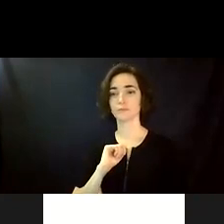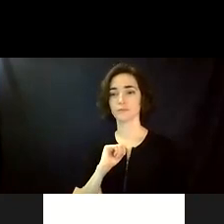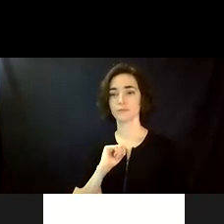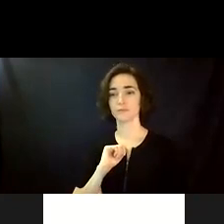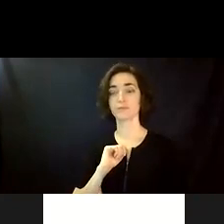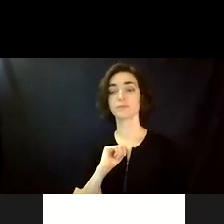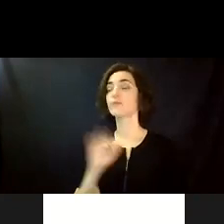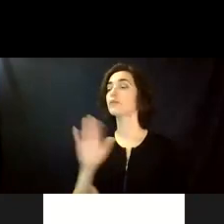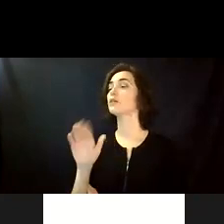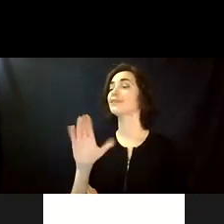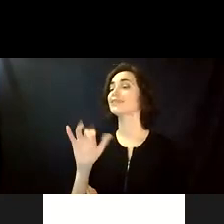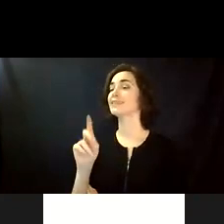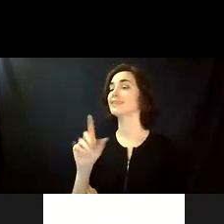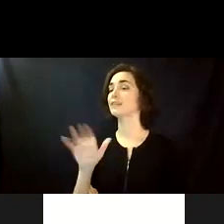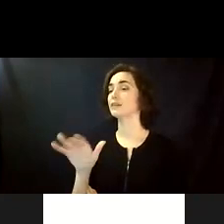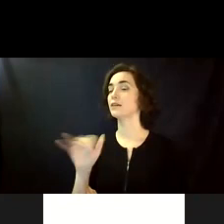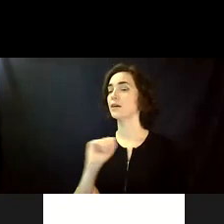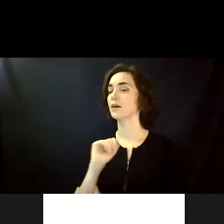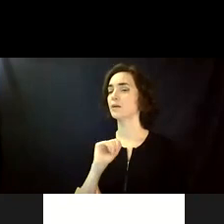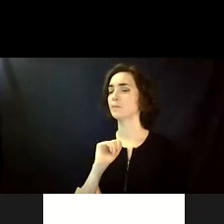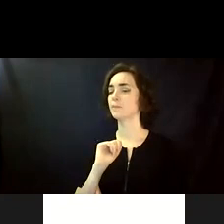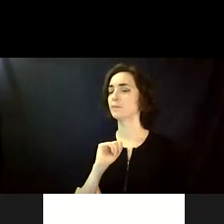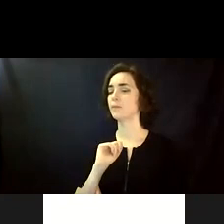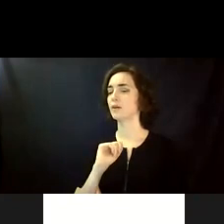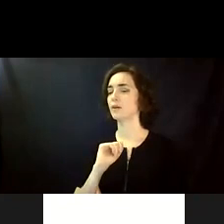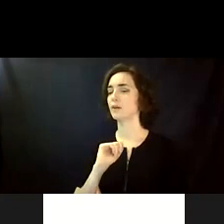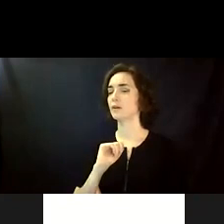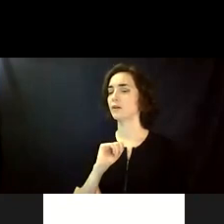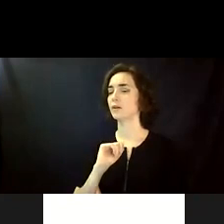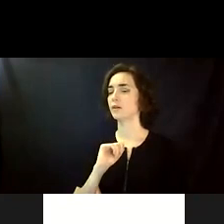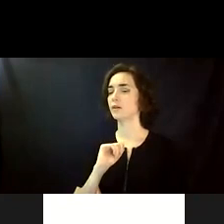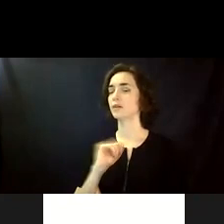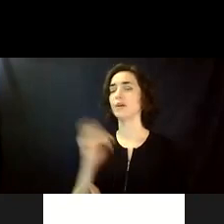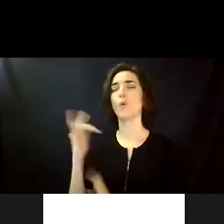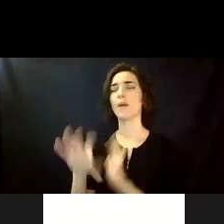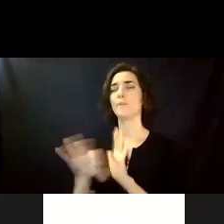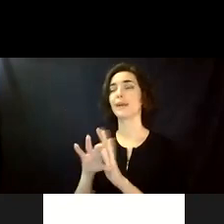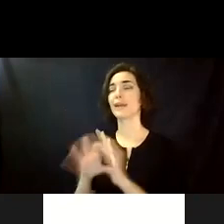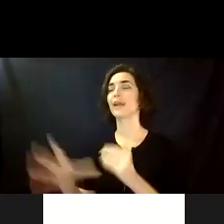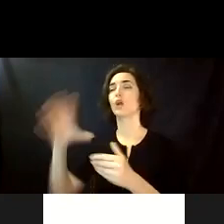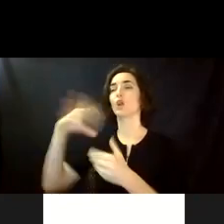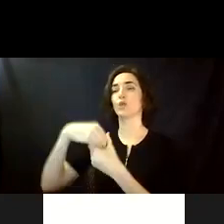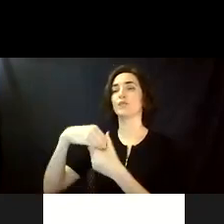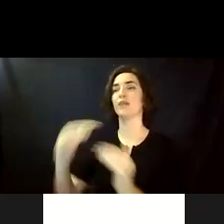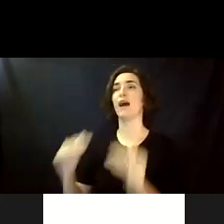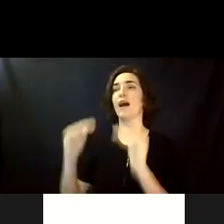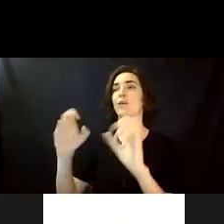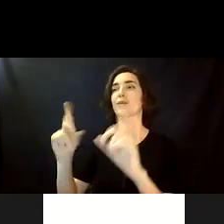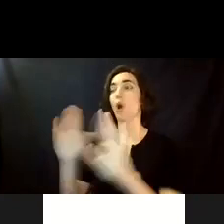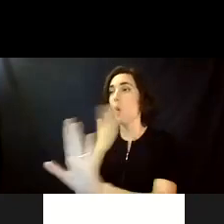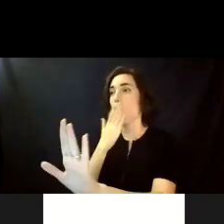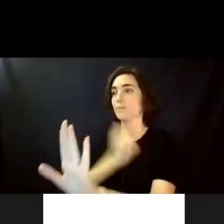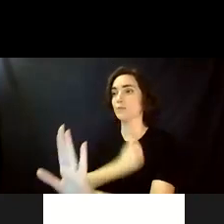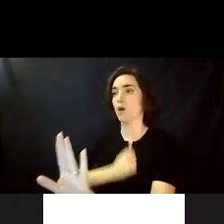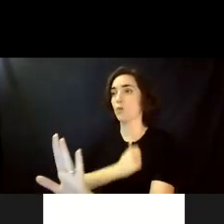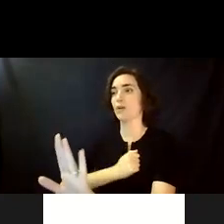So Cindy, why choose inclusive higher education? Oh, I'm sorry,